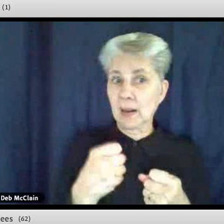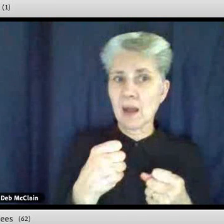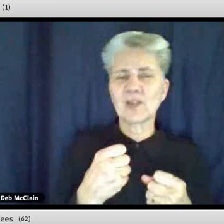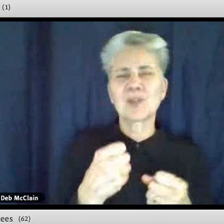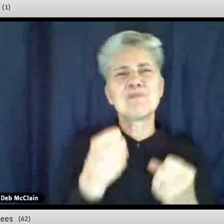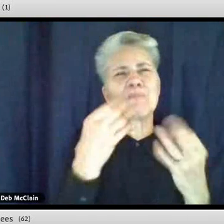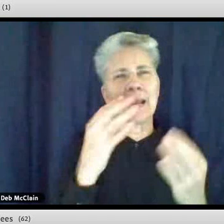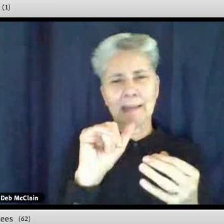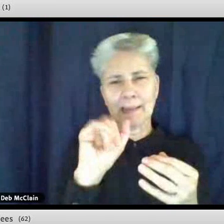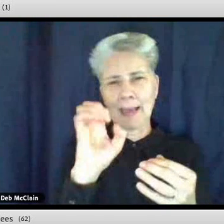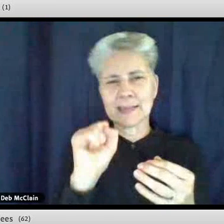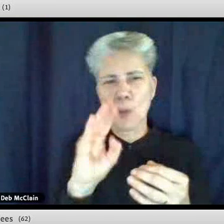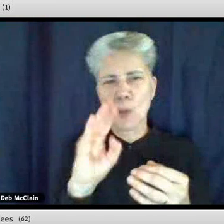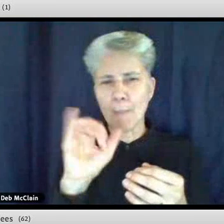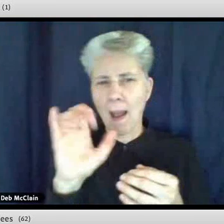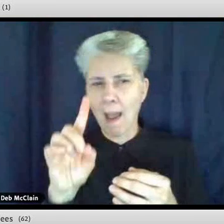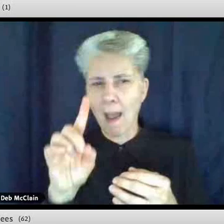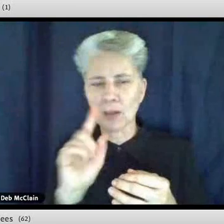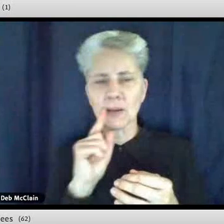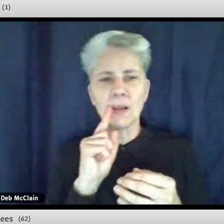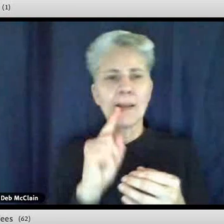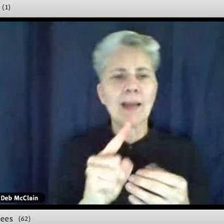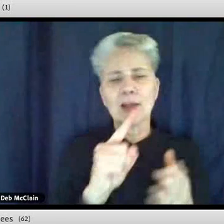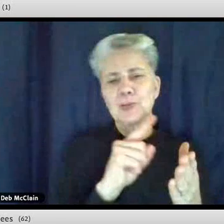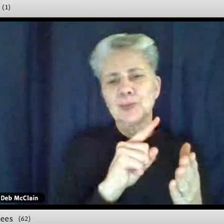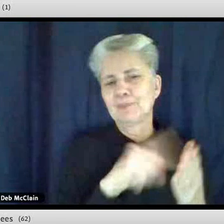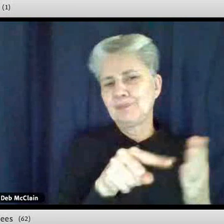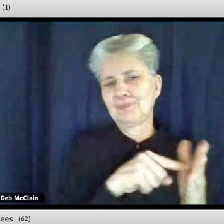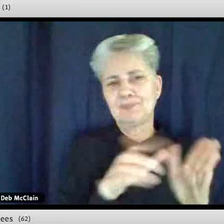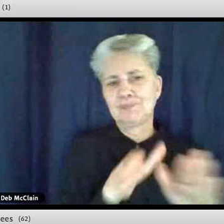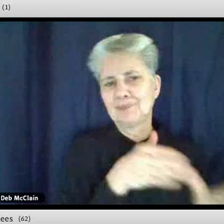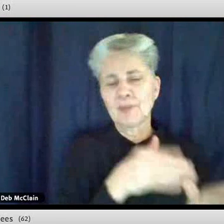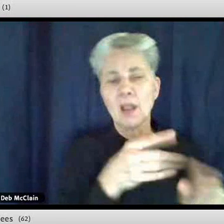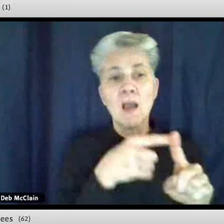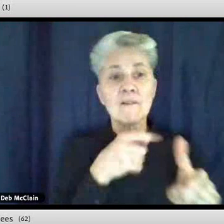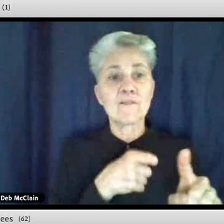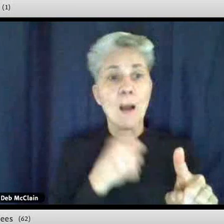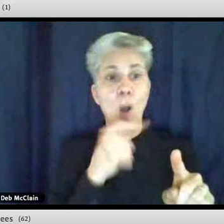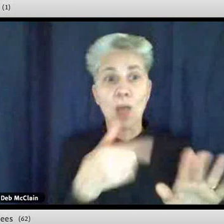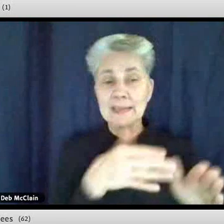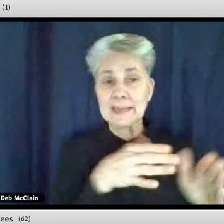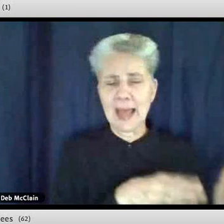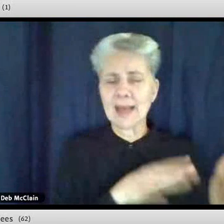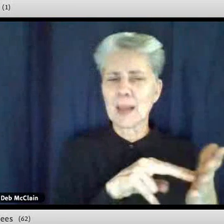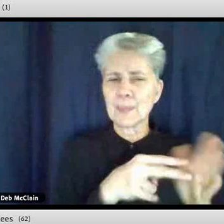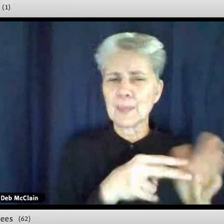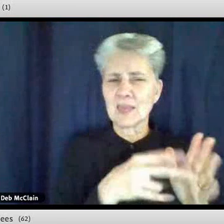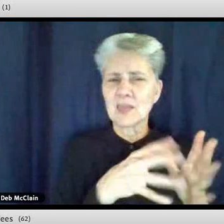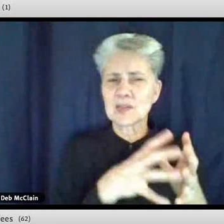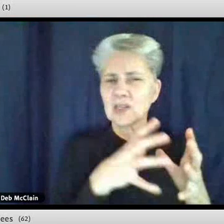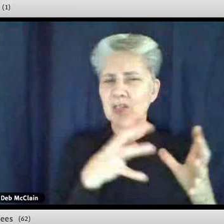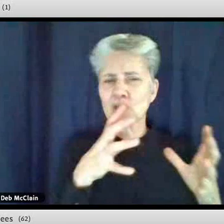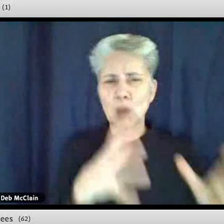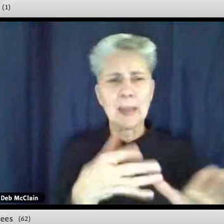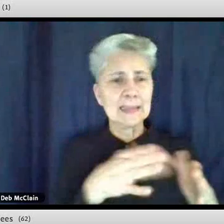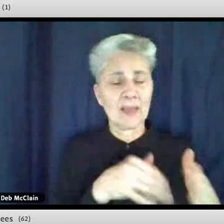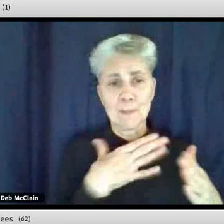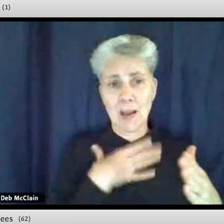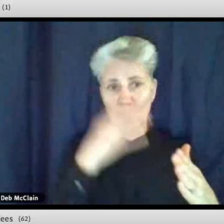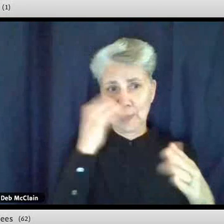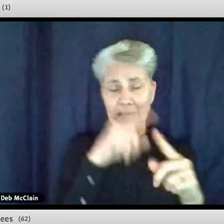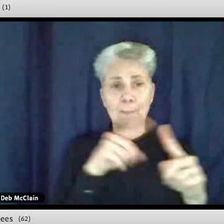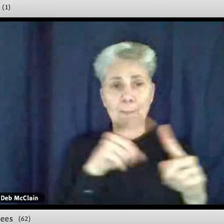available. People recover. A lot of the cases are mild. Not to take away from